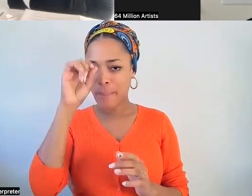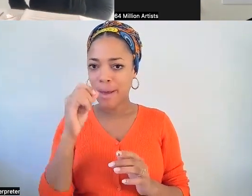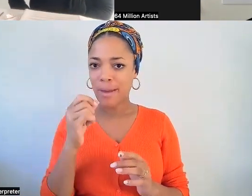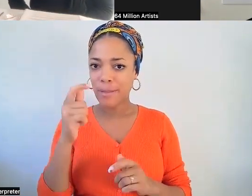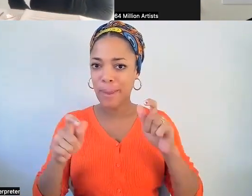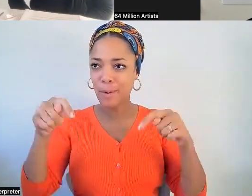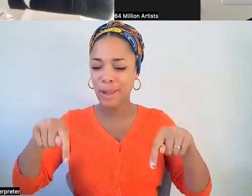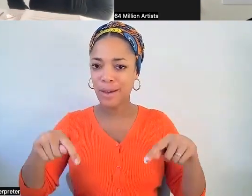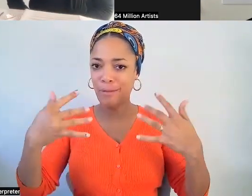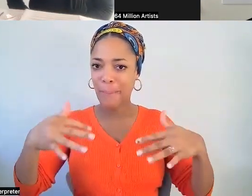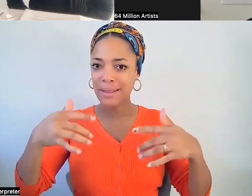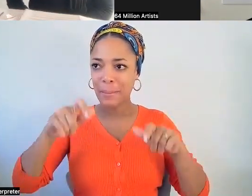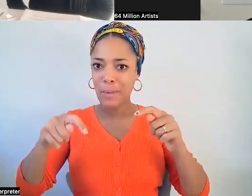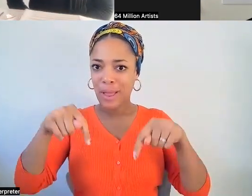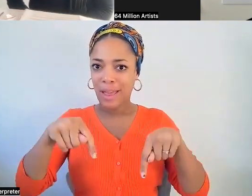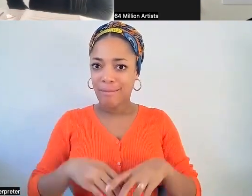Yes.